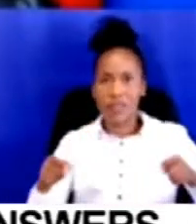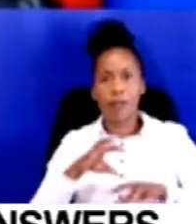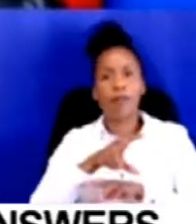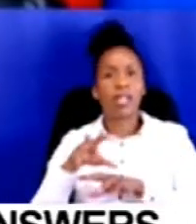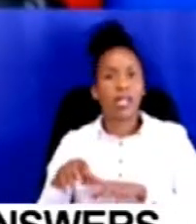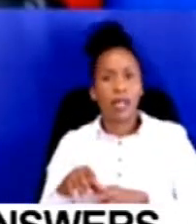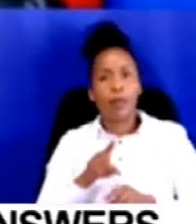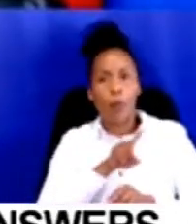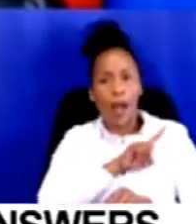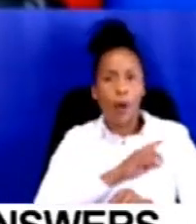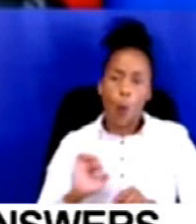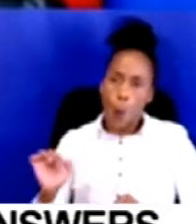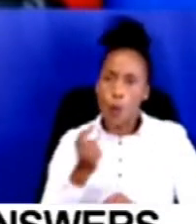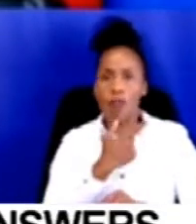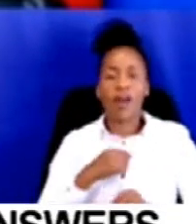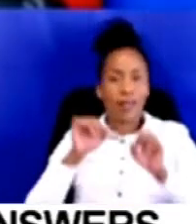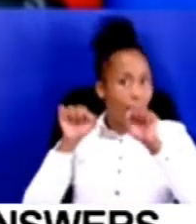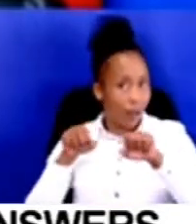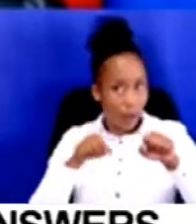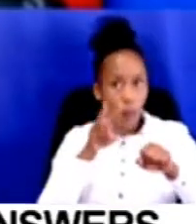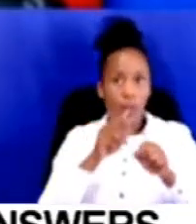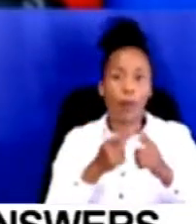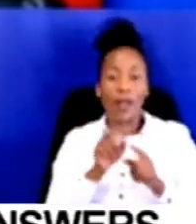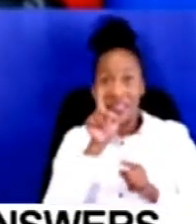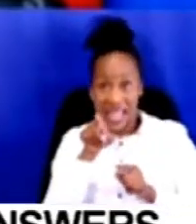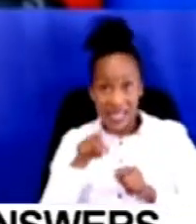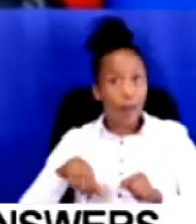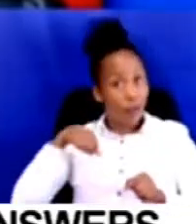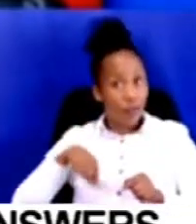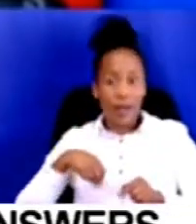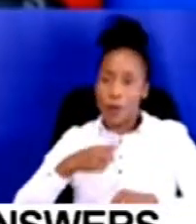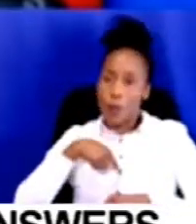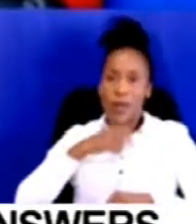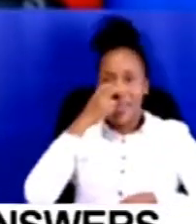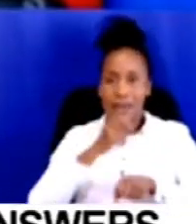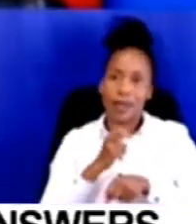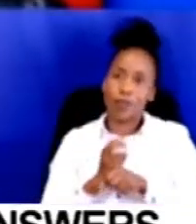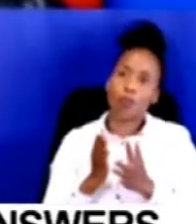of us should concur that in that municipality we need to intervene because